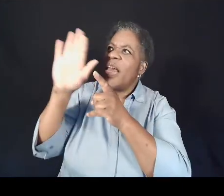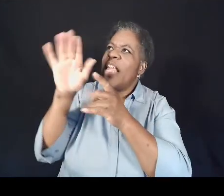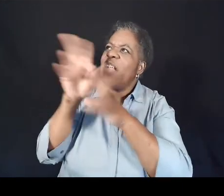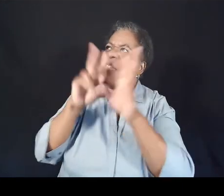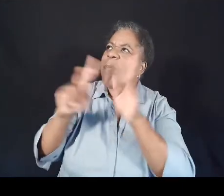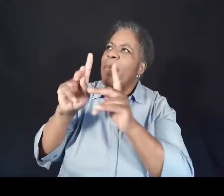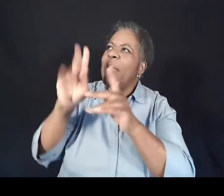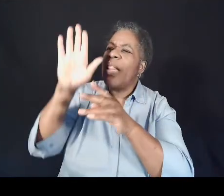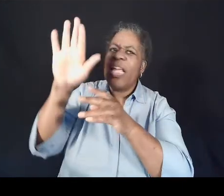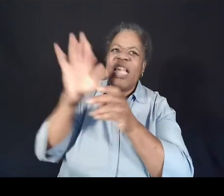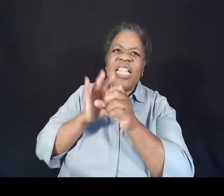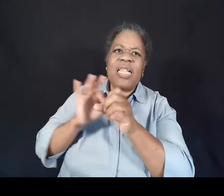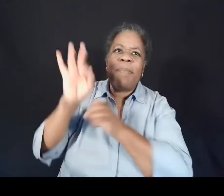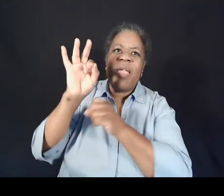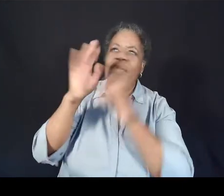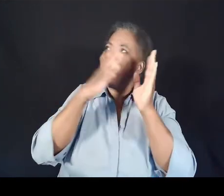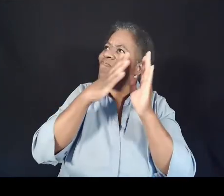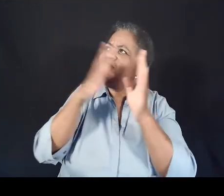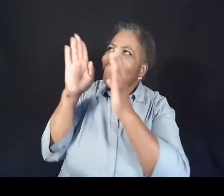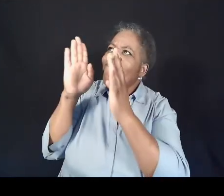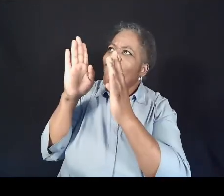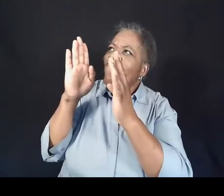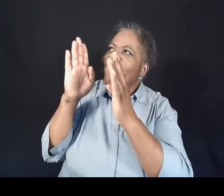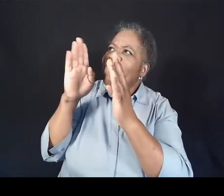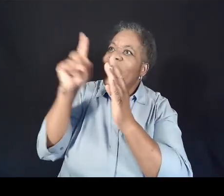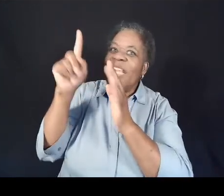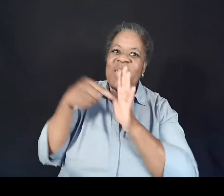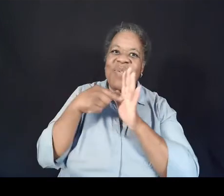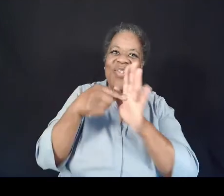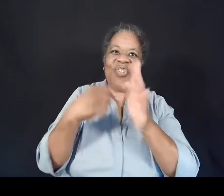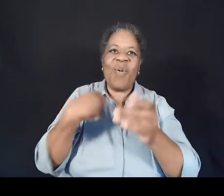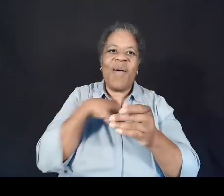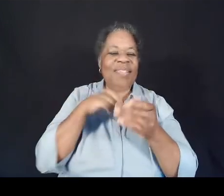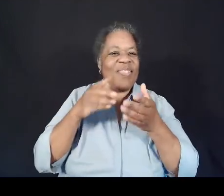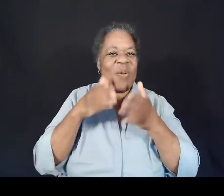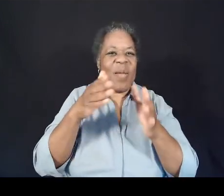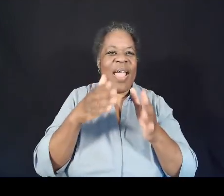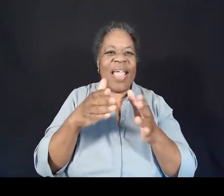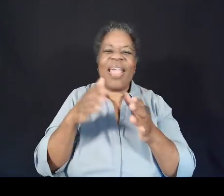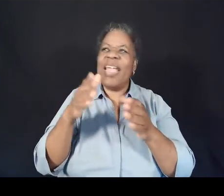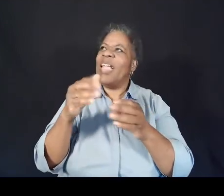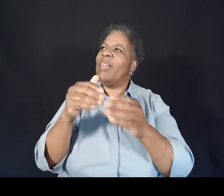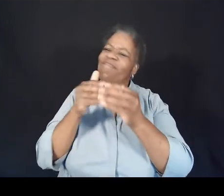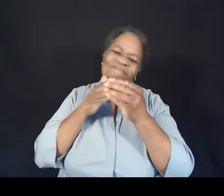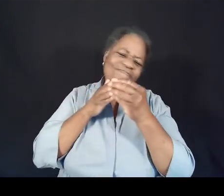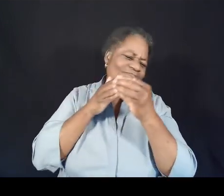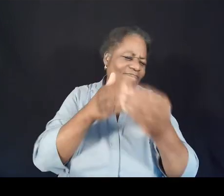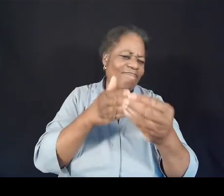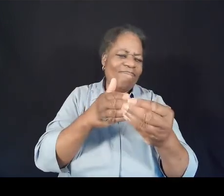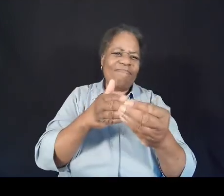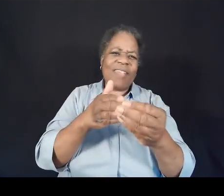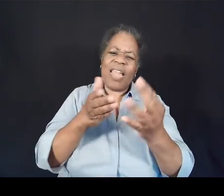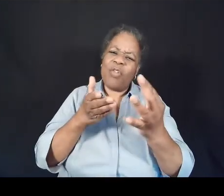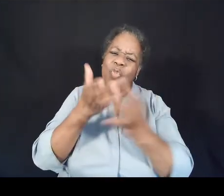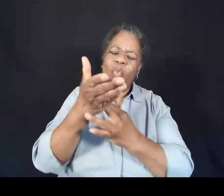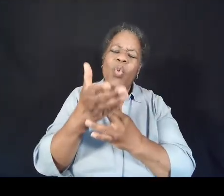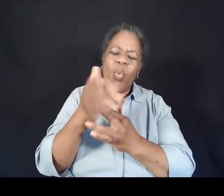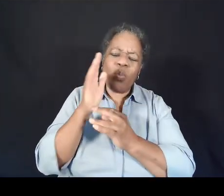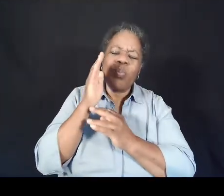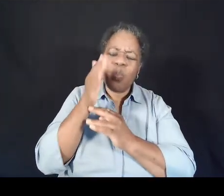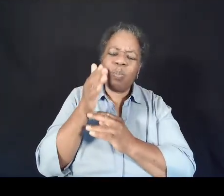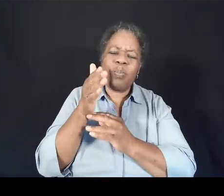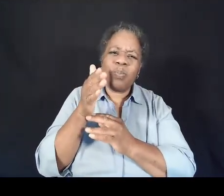spirit, he would show us the way. He would keep us steady. He would guide us through.